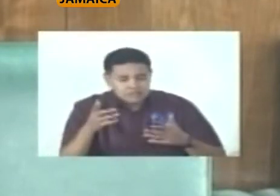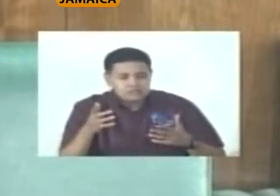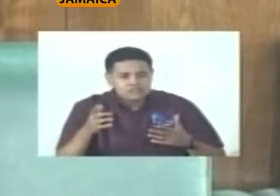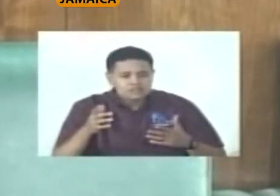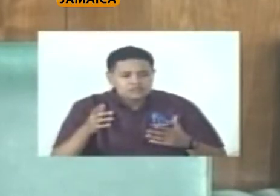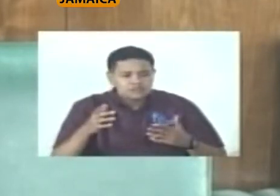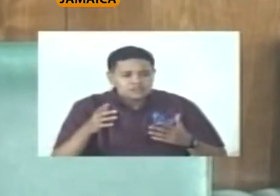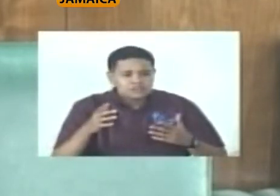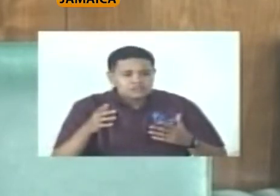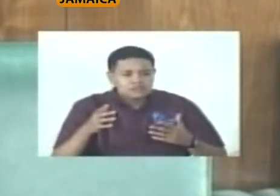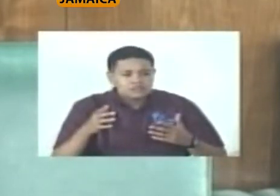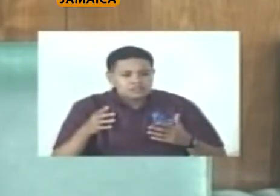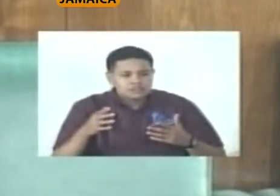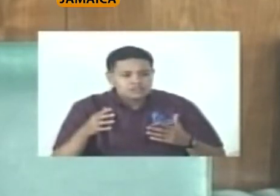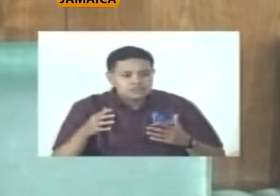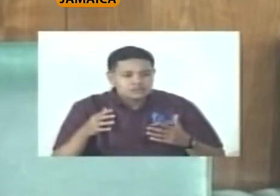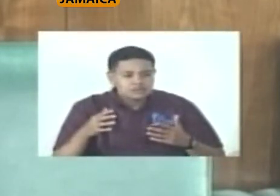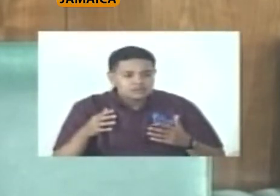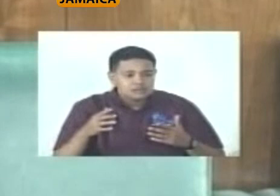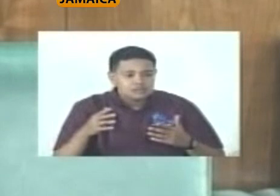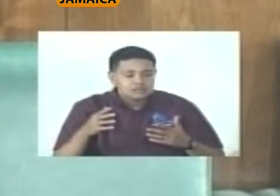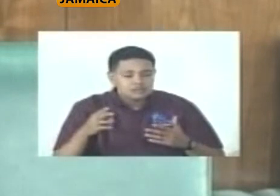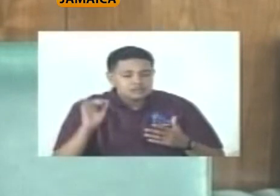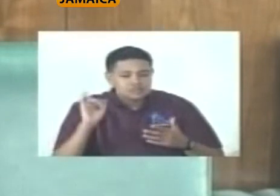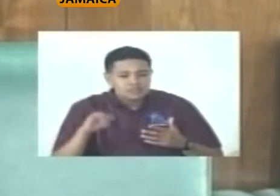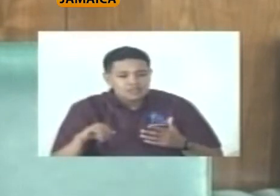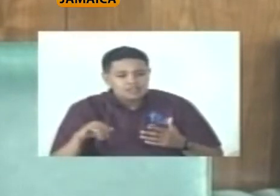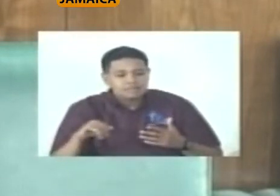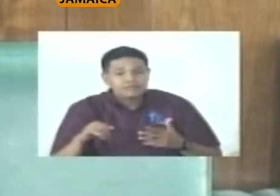that handheld scanners,